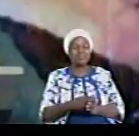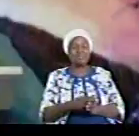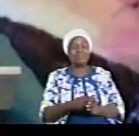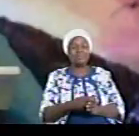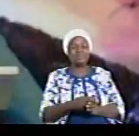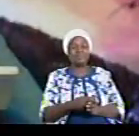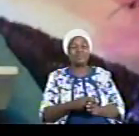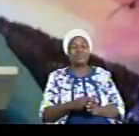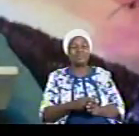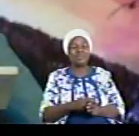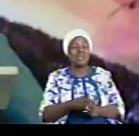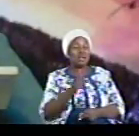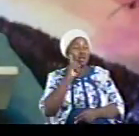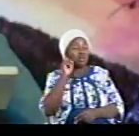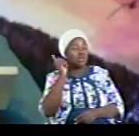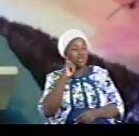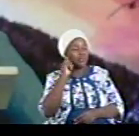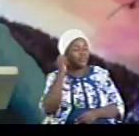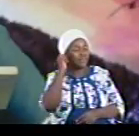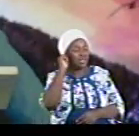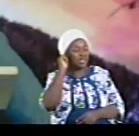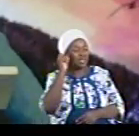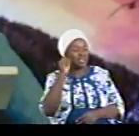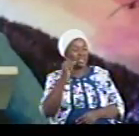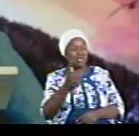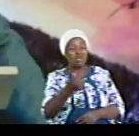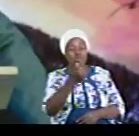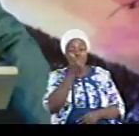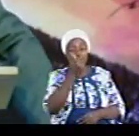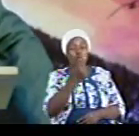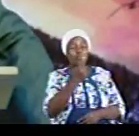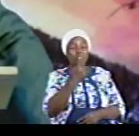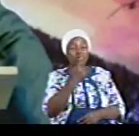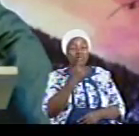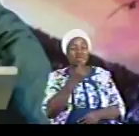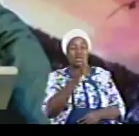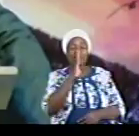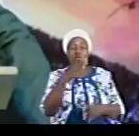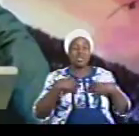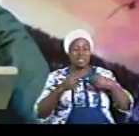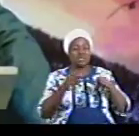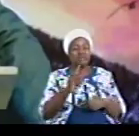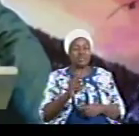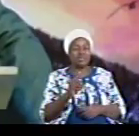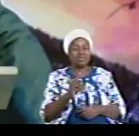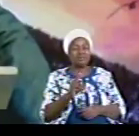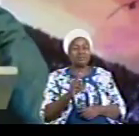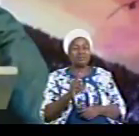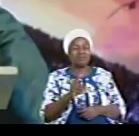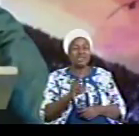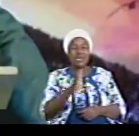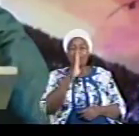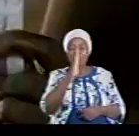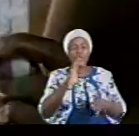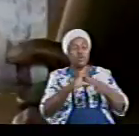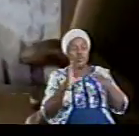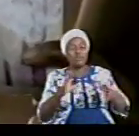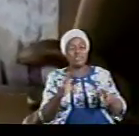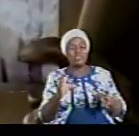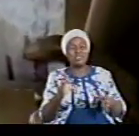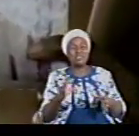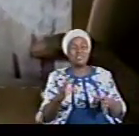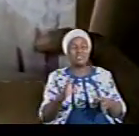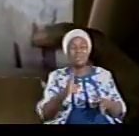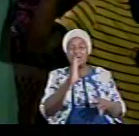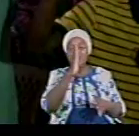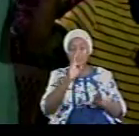that yes don't talks be healed be loose the